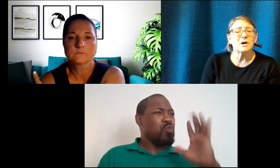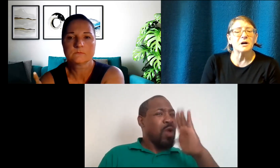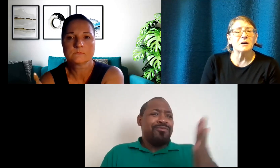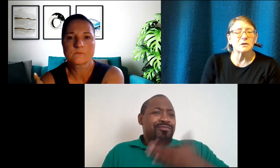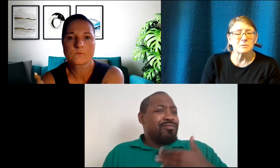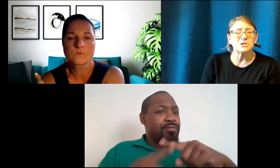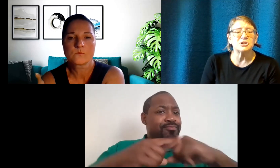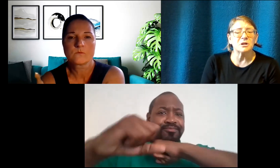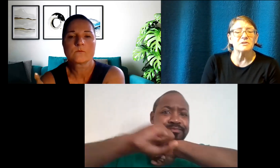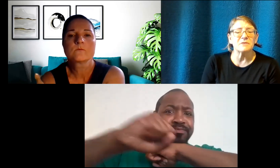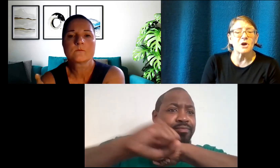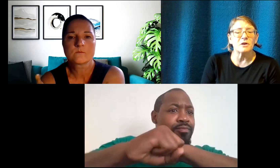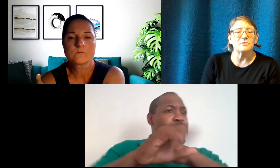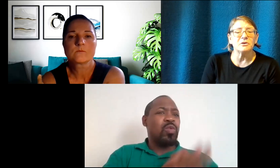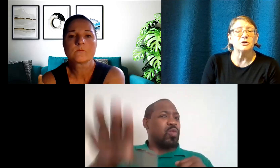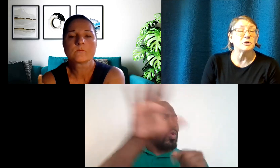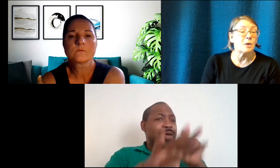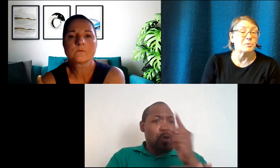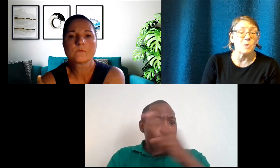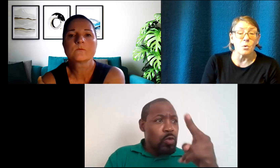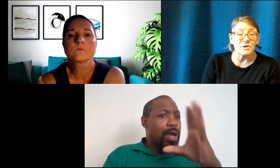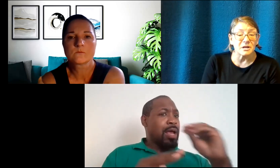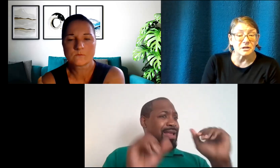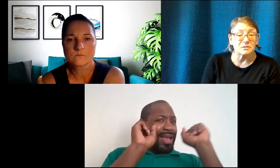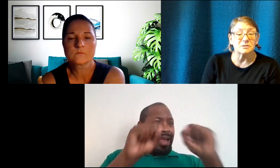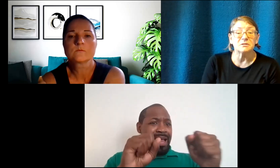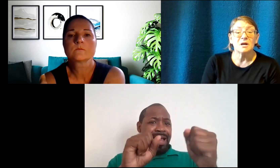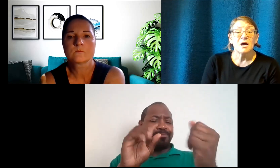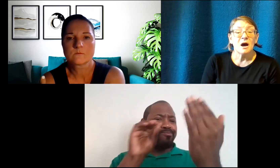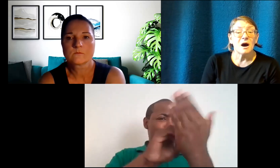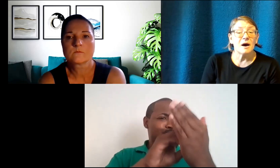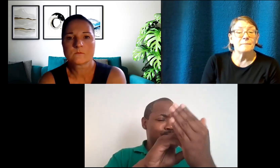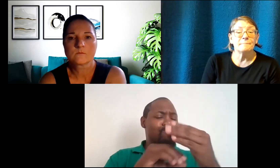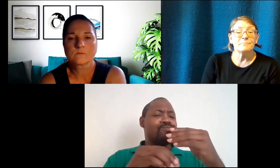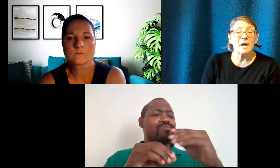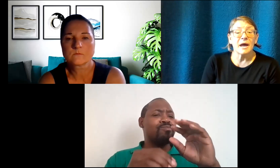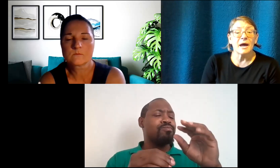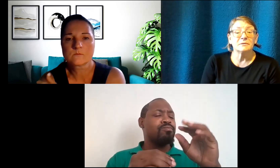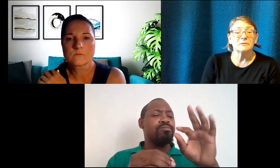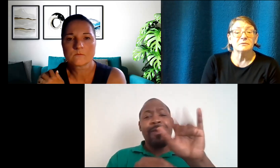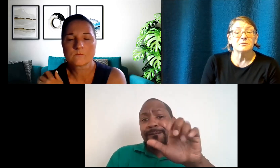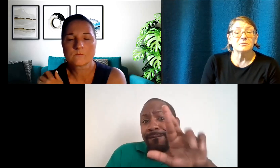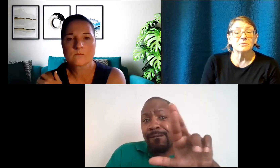if the Commission on the Deaf and Hard of Hearing could help promote this, and,